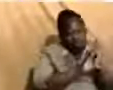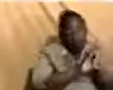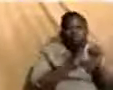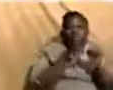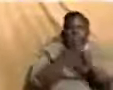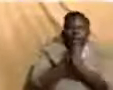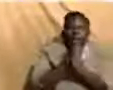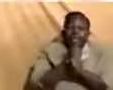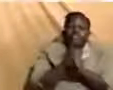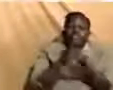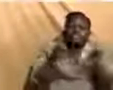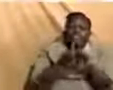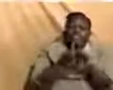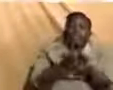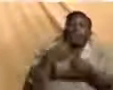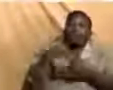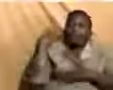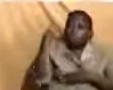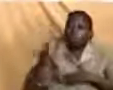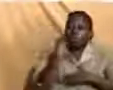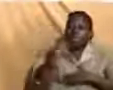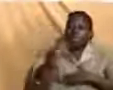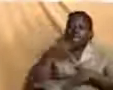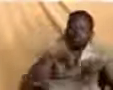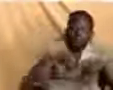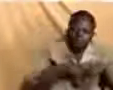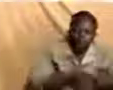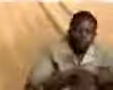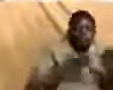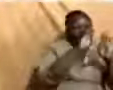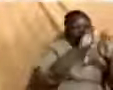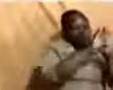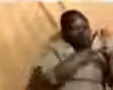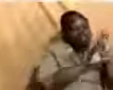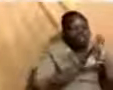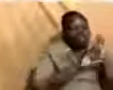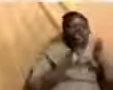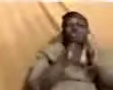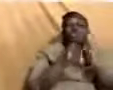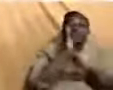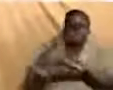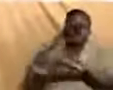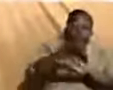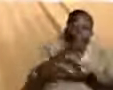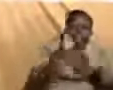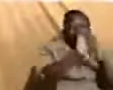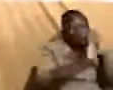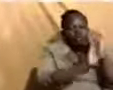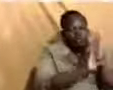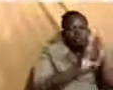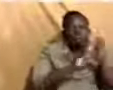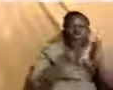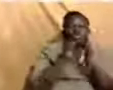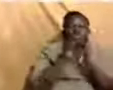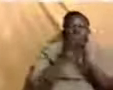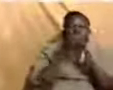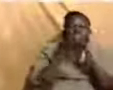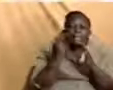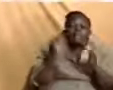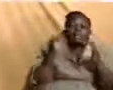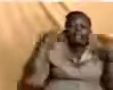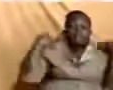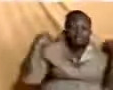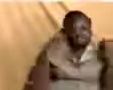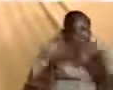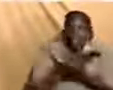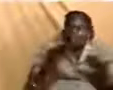delegated to you was only in accordance with this Constitution, not beyond this Constitution, not by the exercise of judicial overreach or any